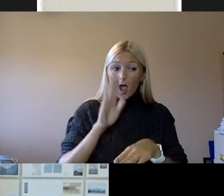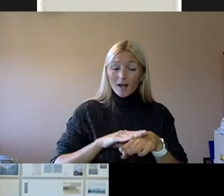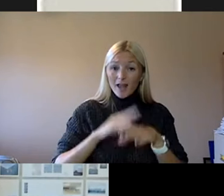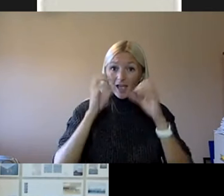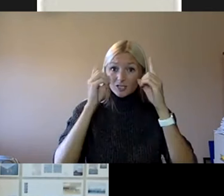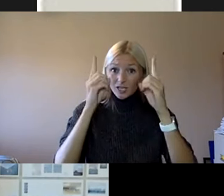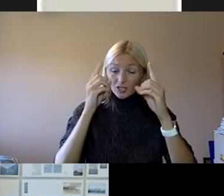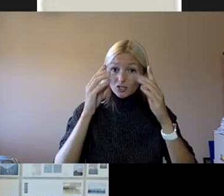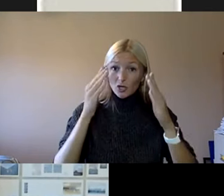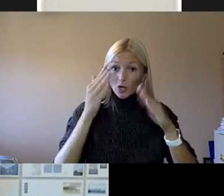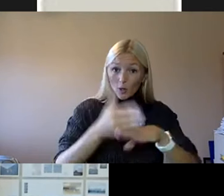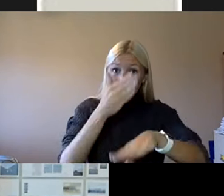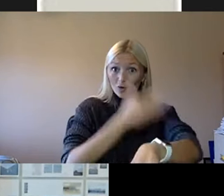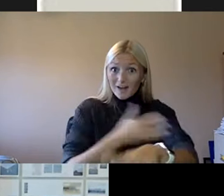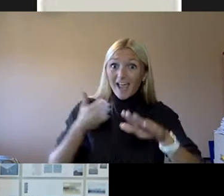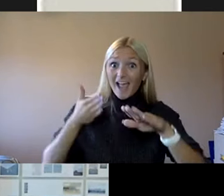after renovations?